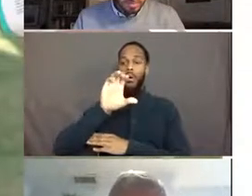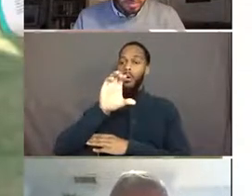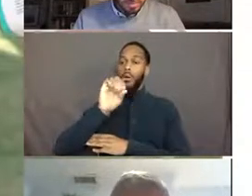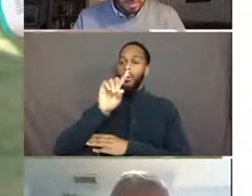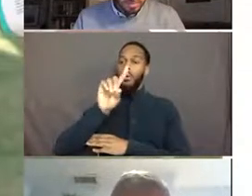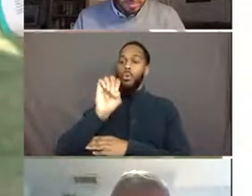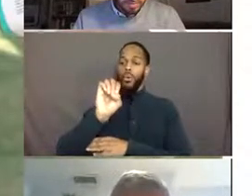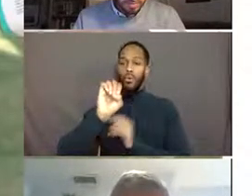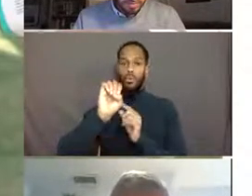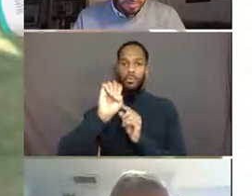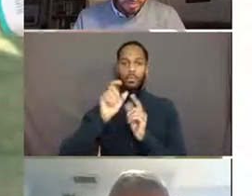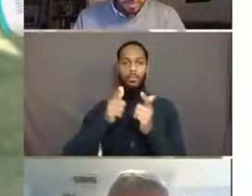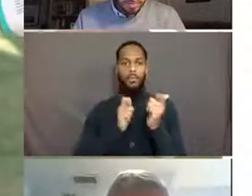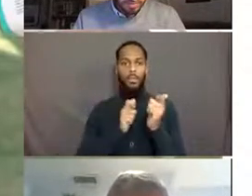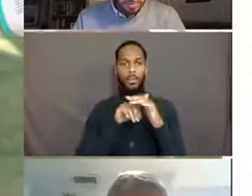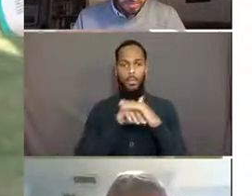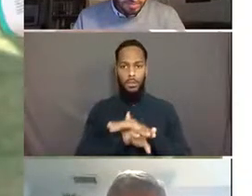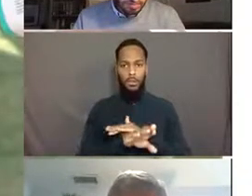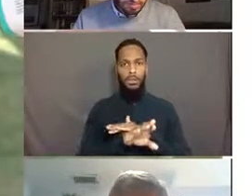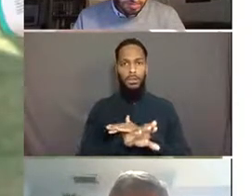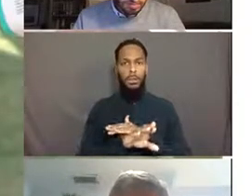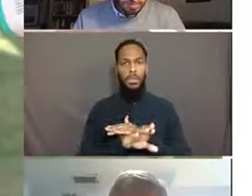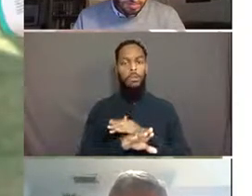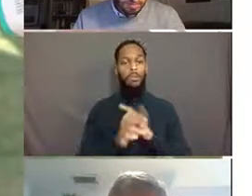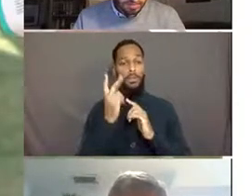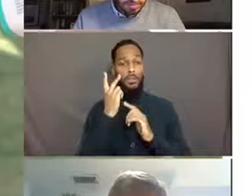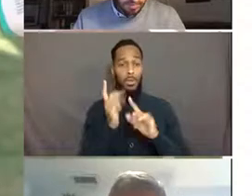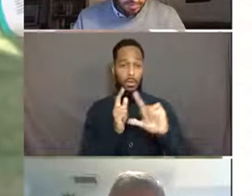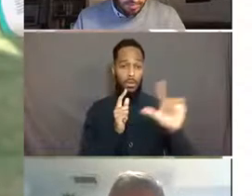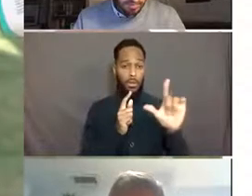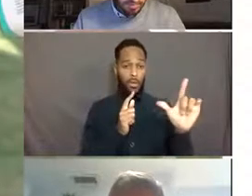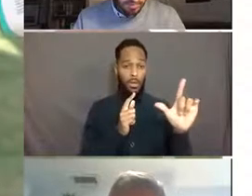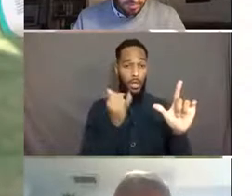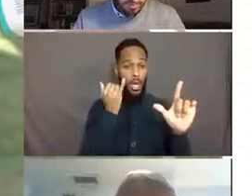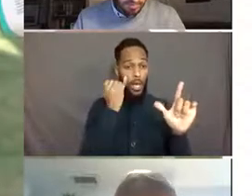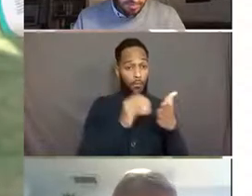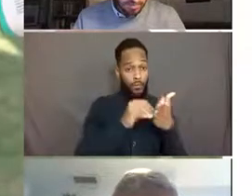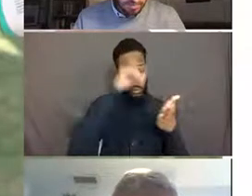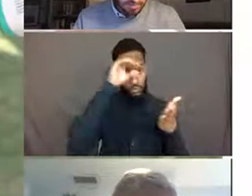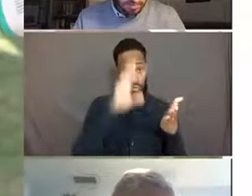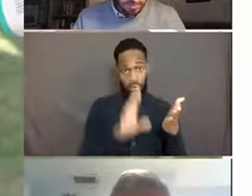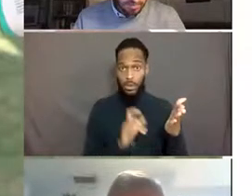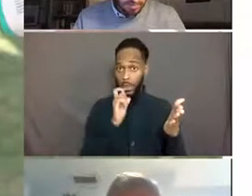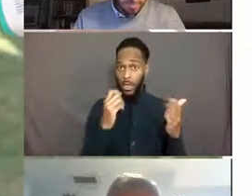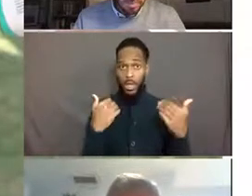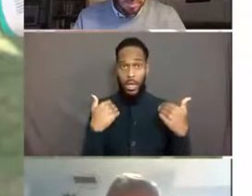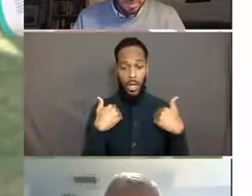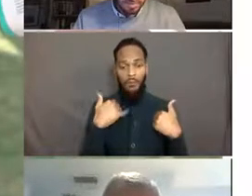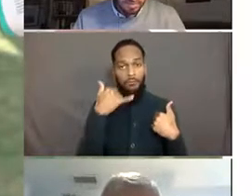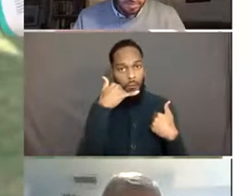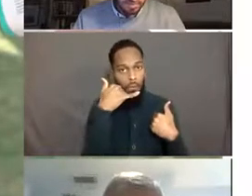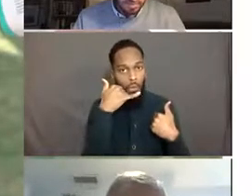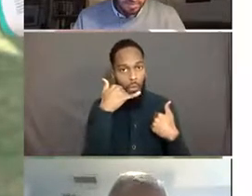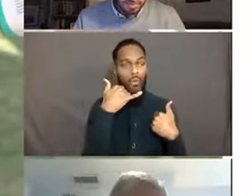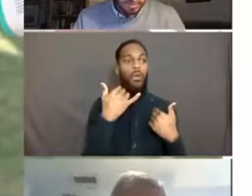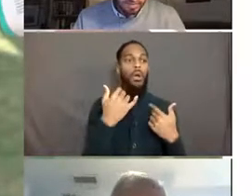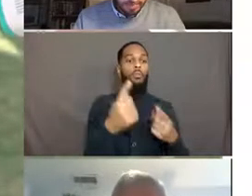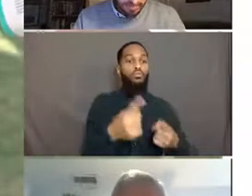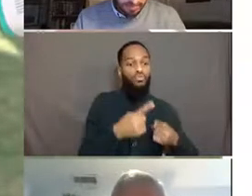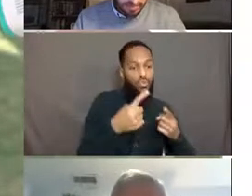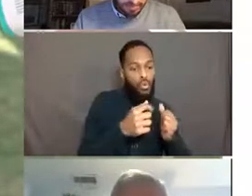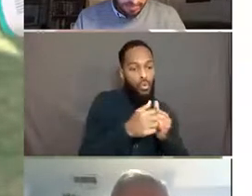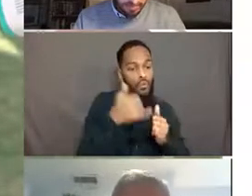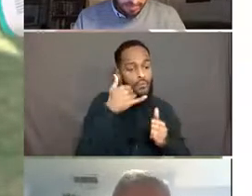but left-hand slide, if a student doesn't have a cell phone, if they struggle with the cell